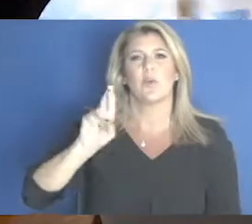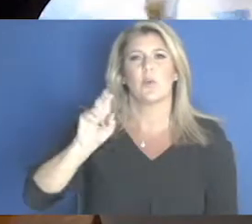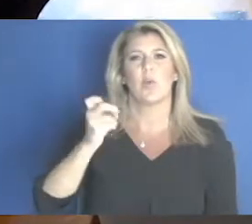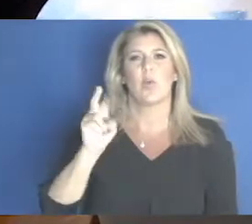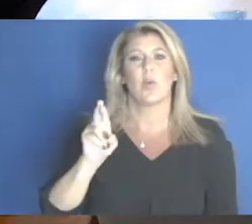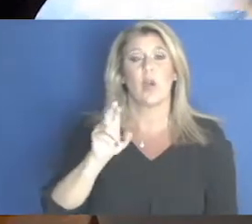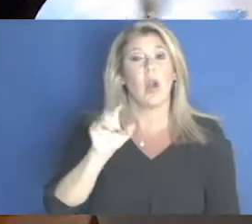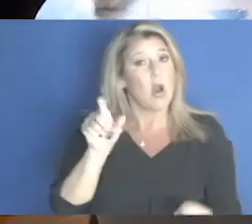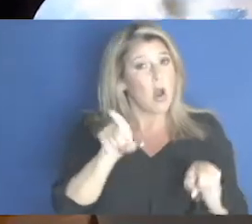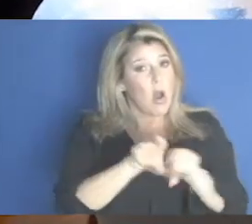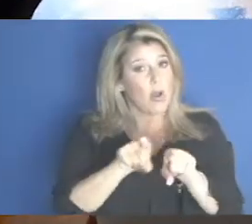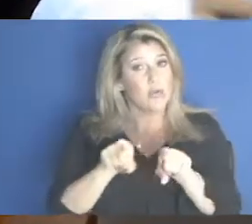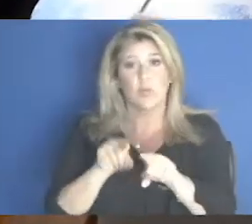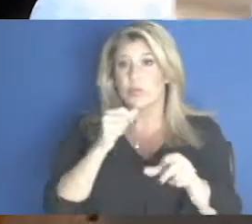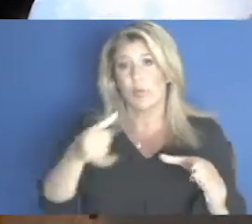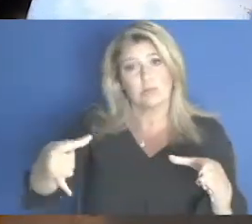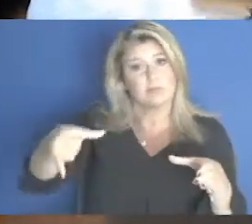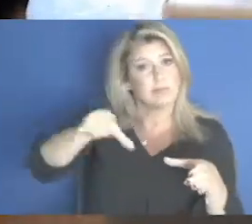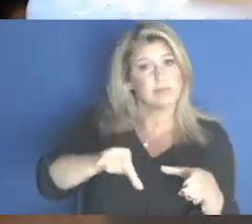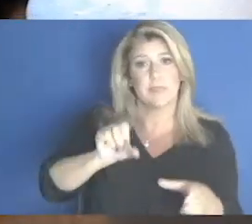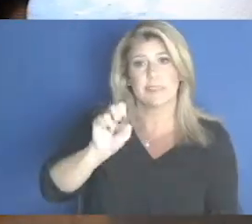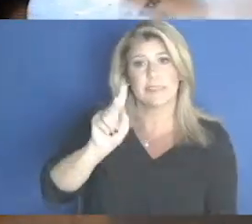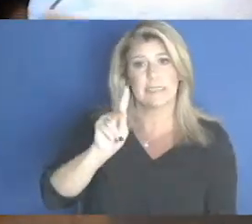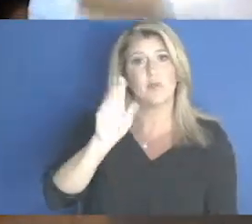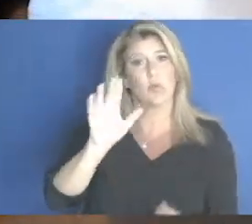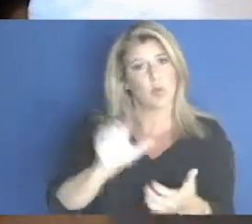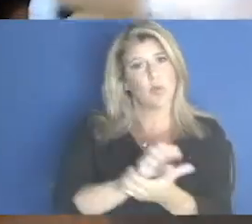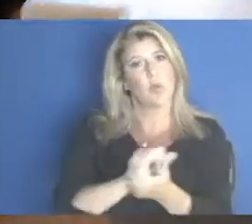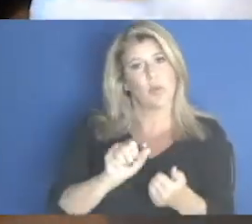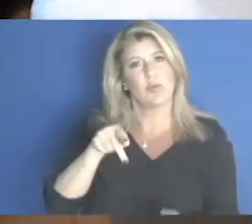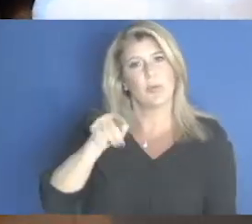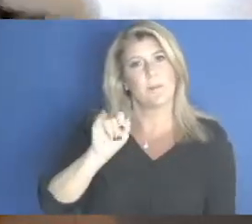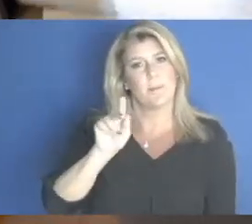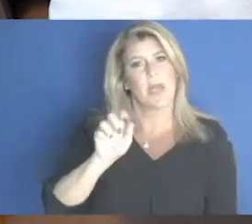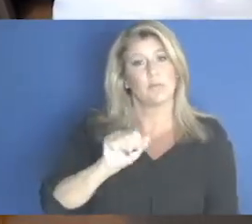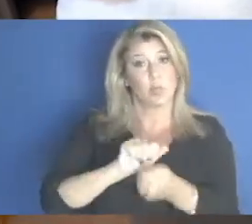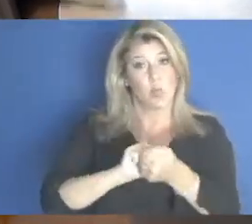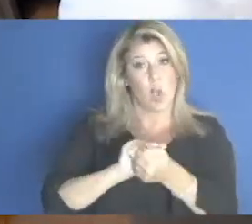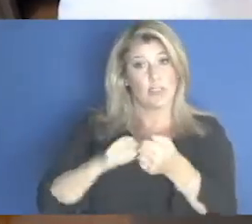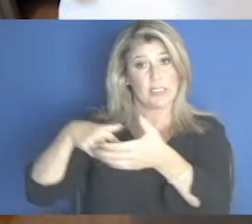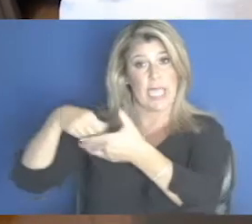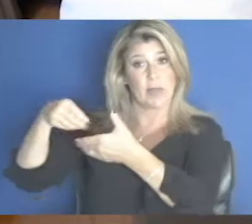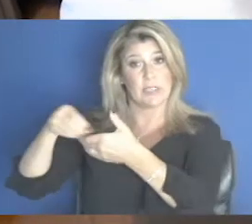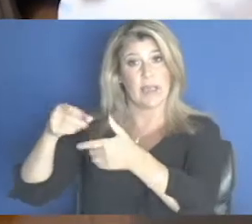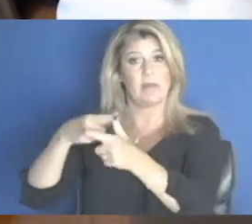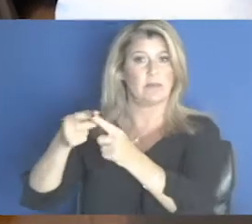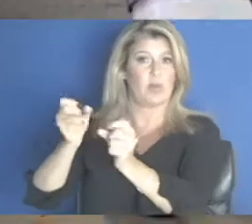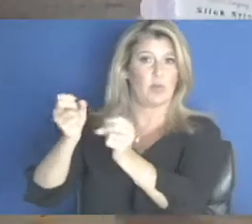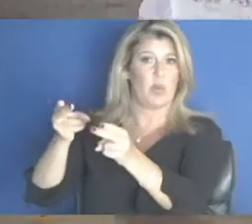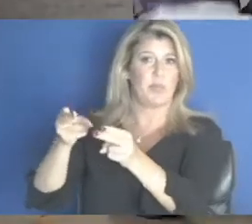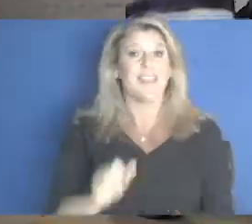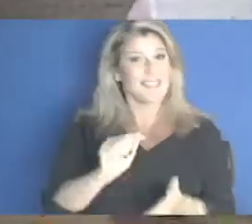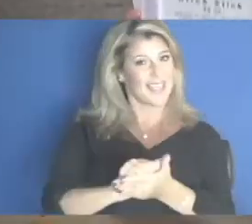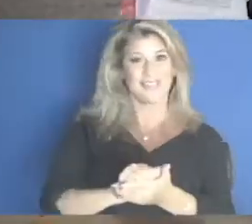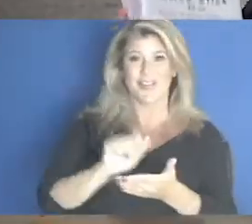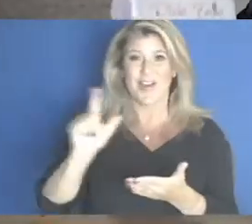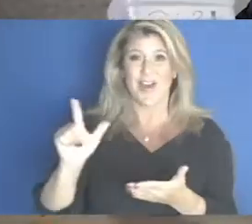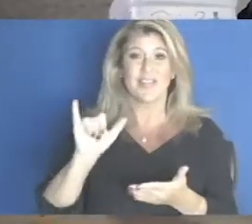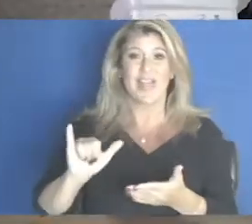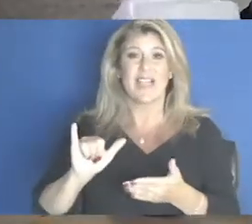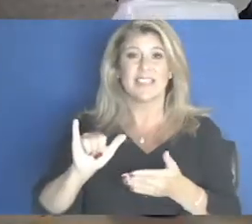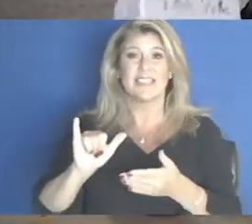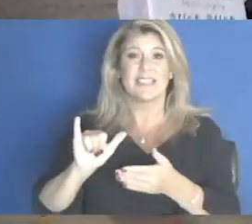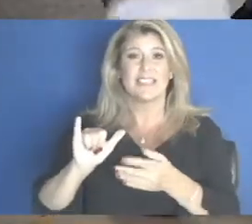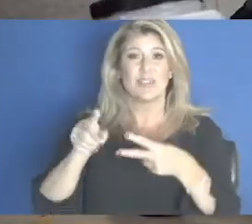do not wash this in your home, it will mess up your pipes. Wash it outside or throw it away. And that's it, those are